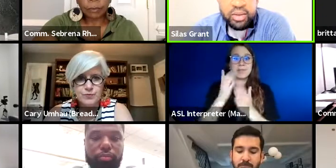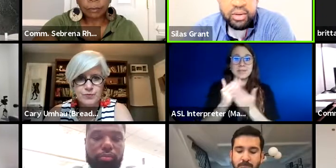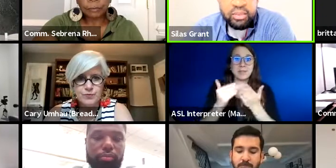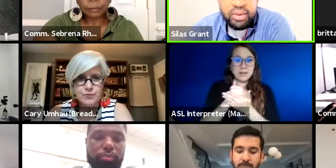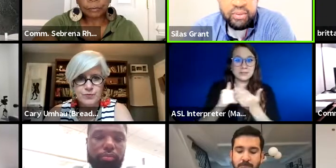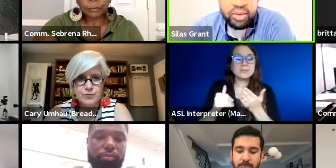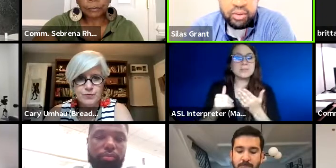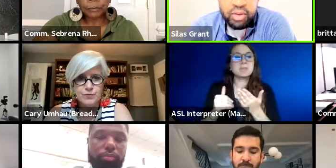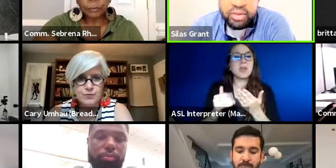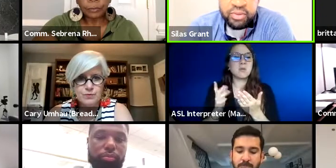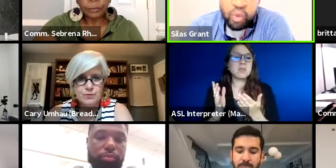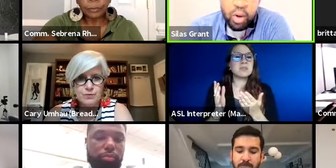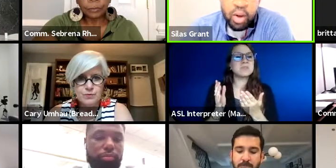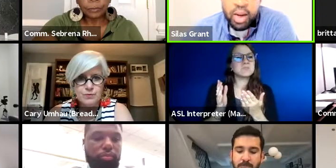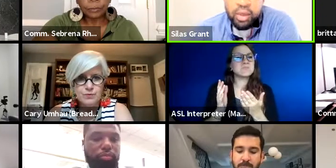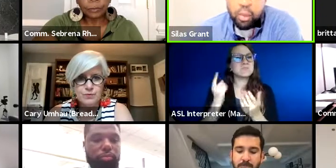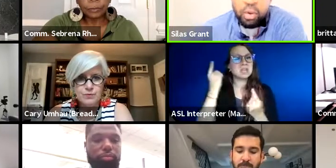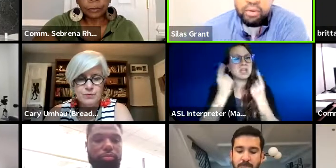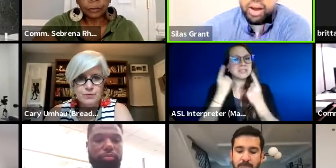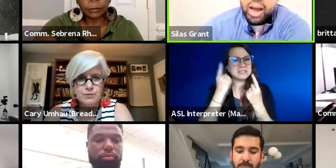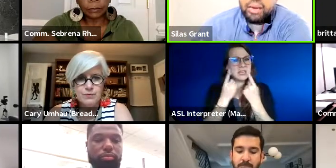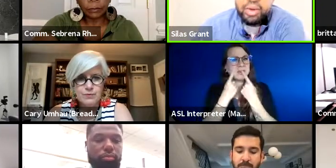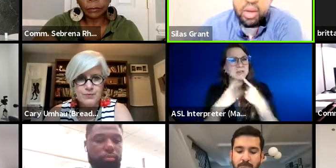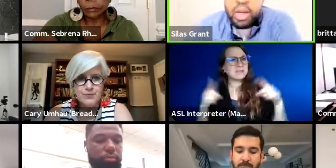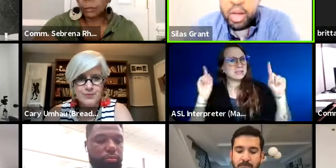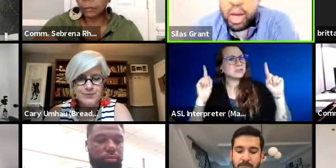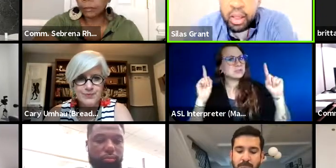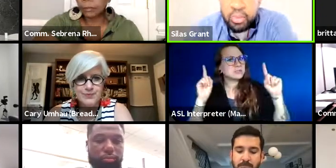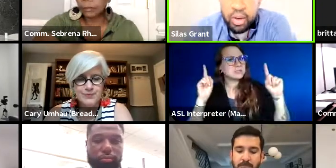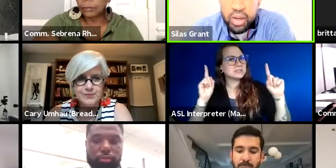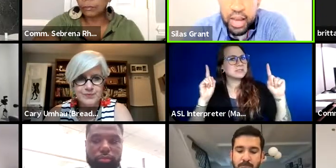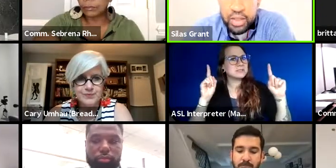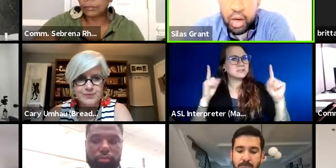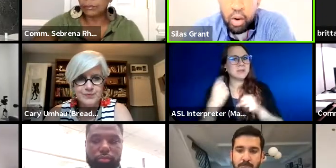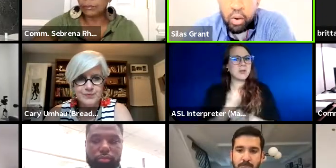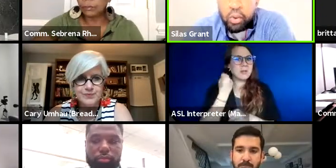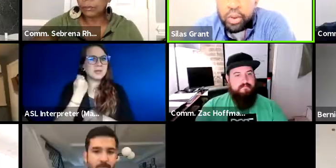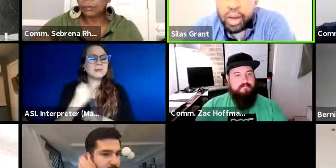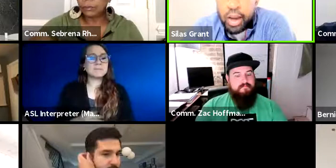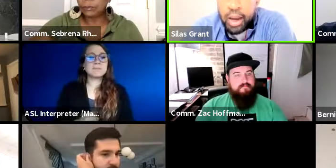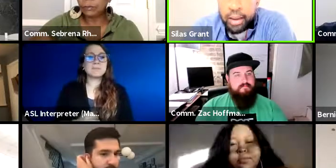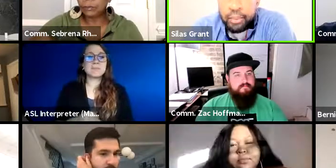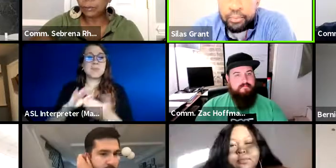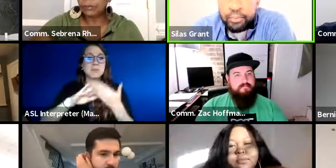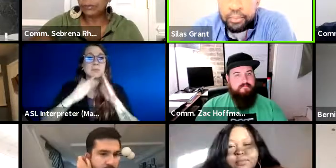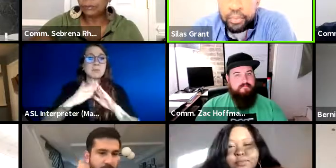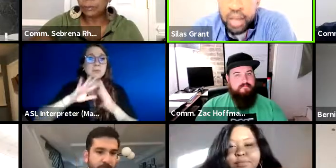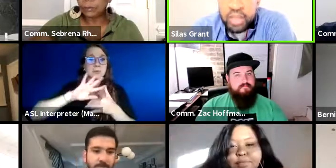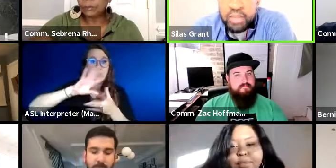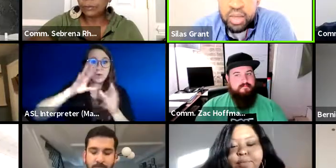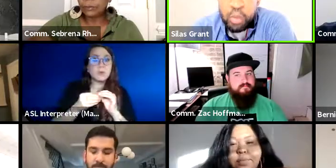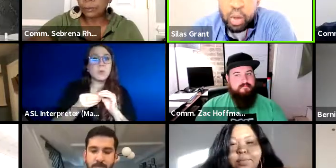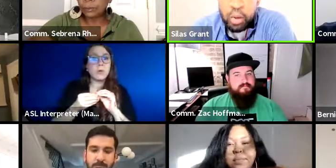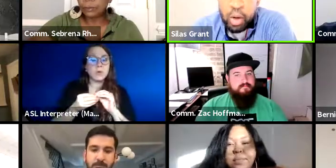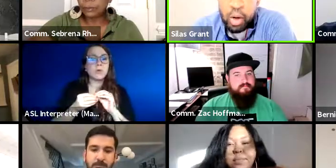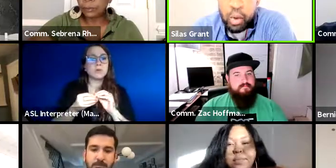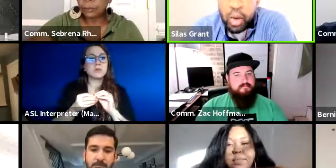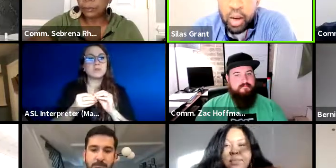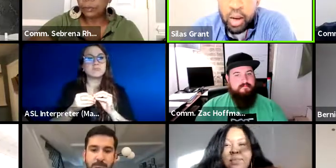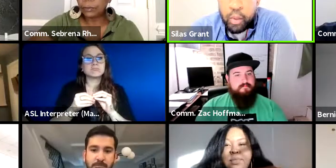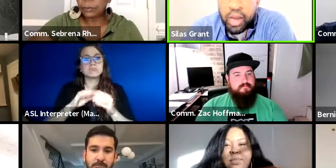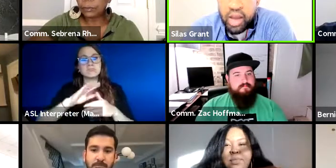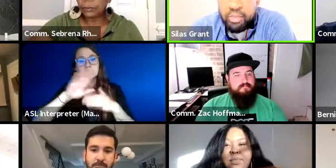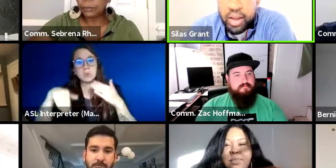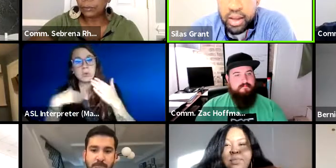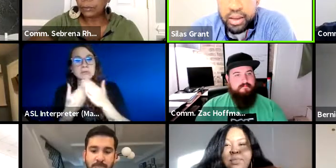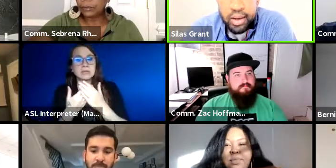we consider to be victories for the Ward 5 community as a whole. As many of you all